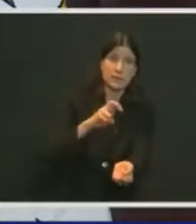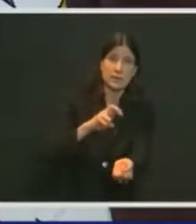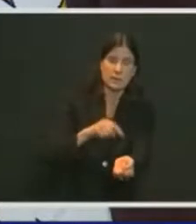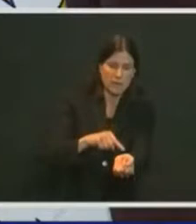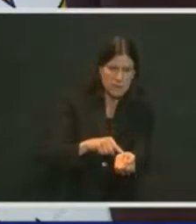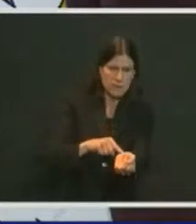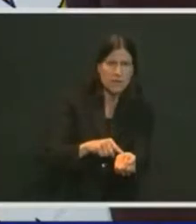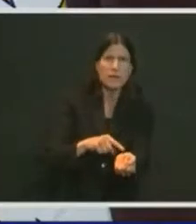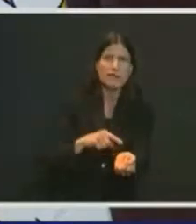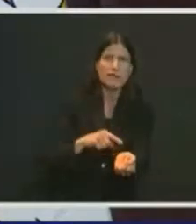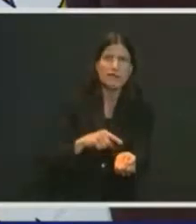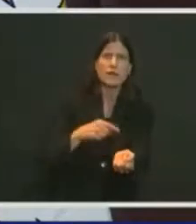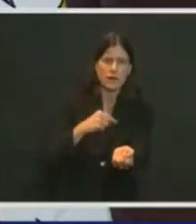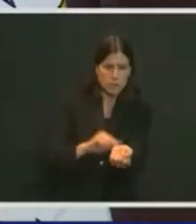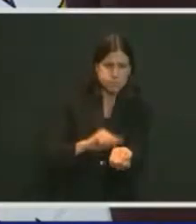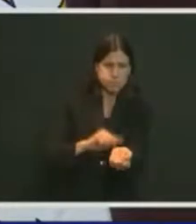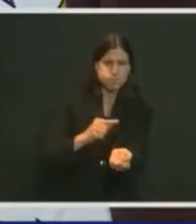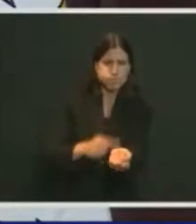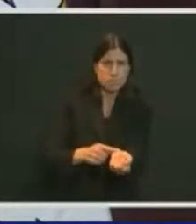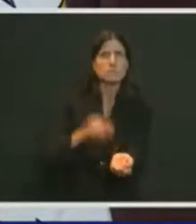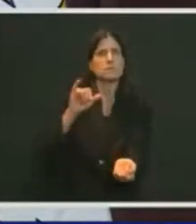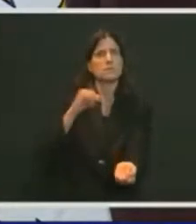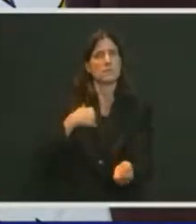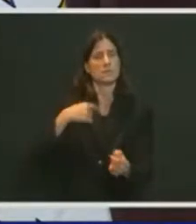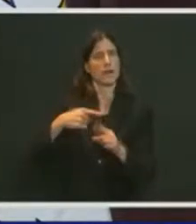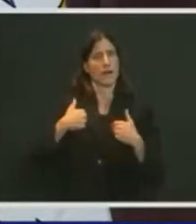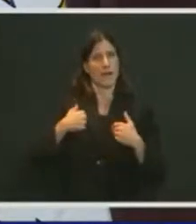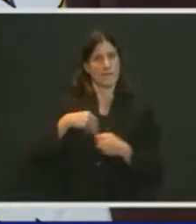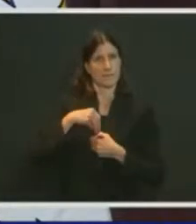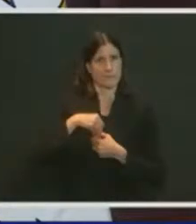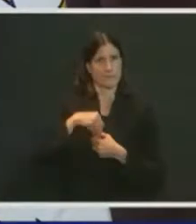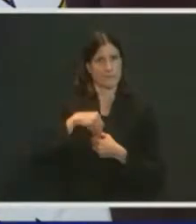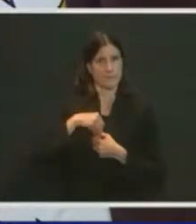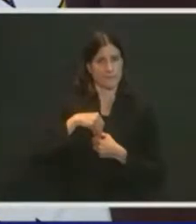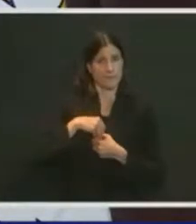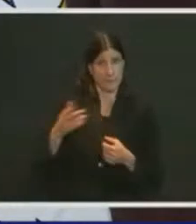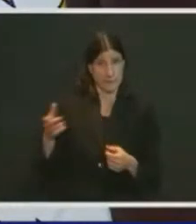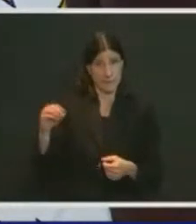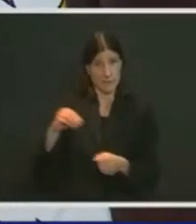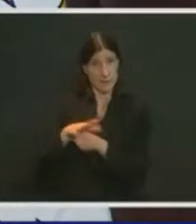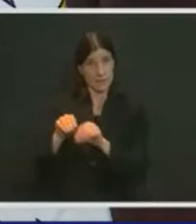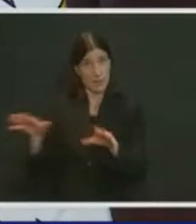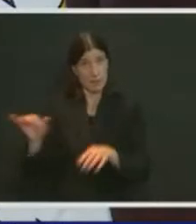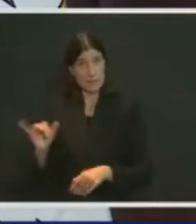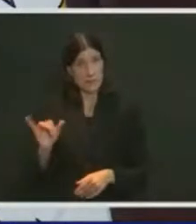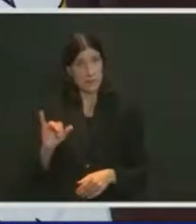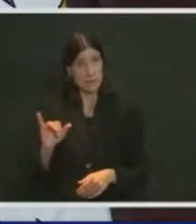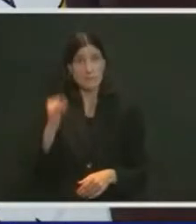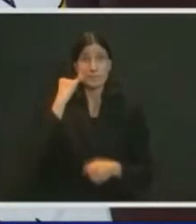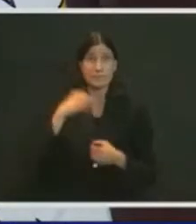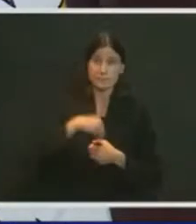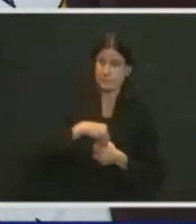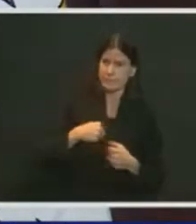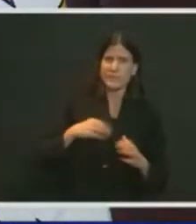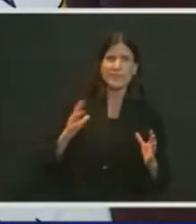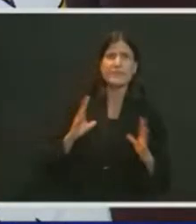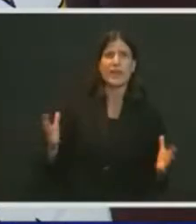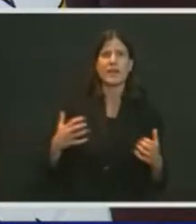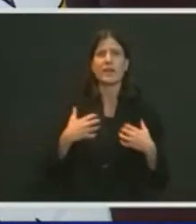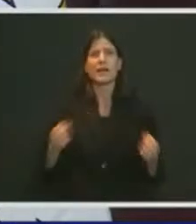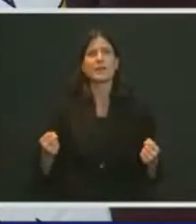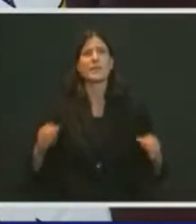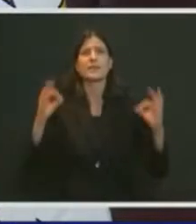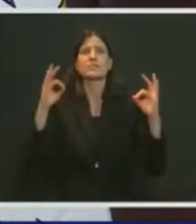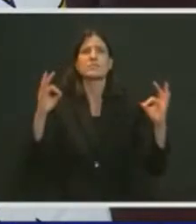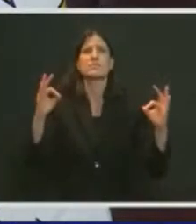So I'm wondering if that's possible with COVID-19, where it's no longer active in you and you're recovered, but it still will come up positive in a test.